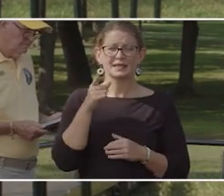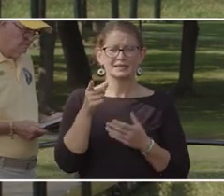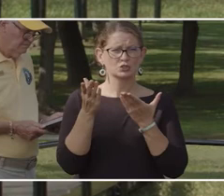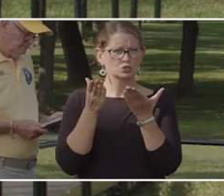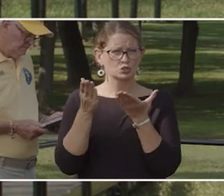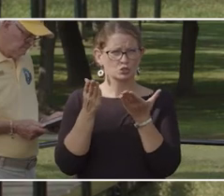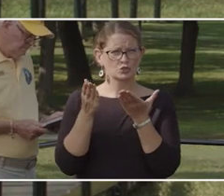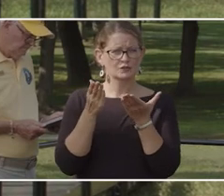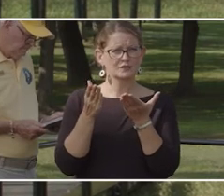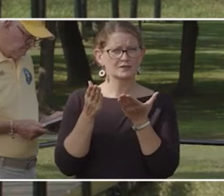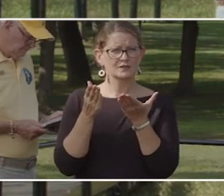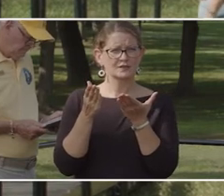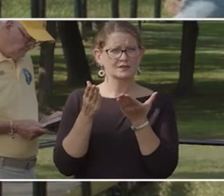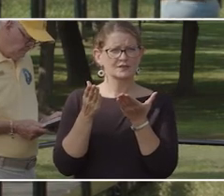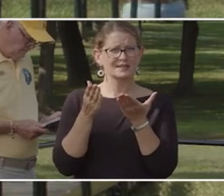served from